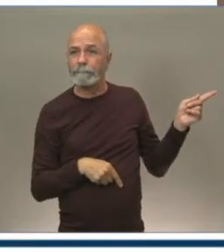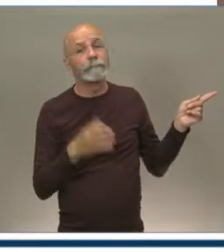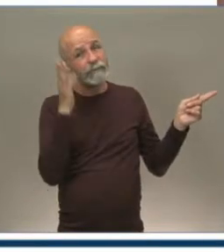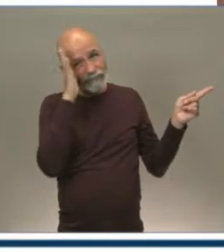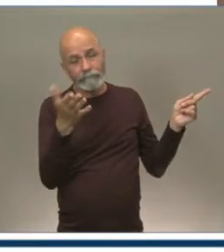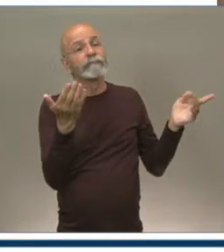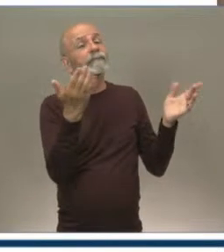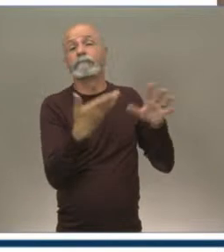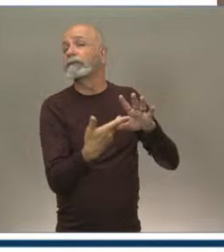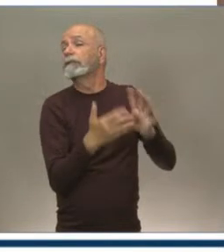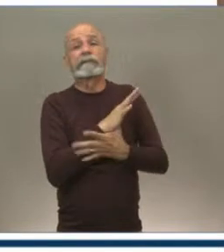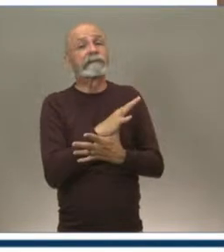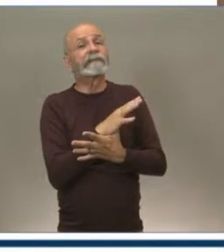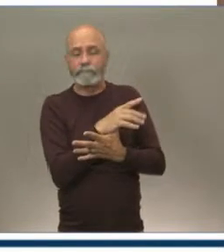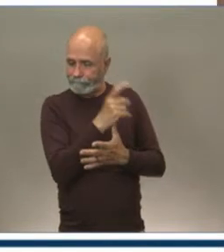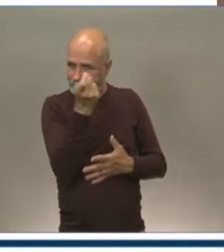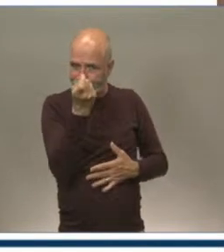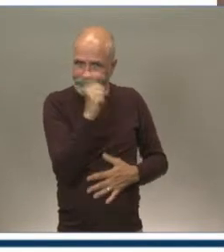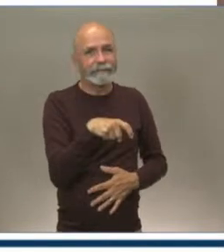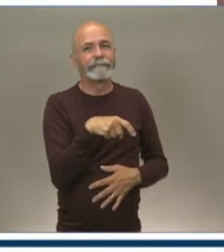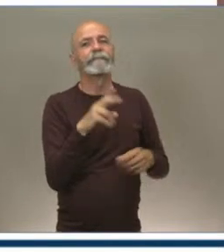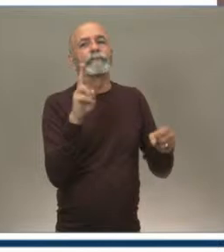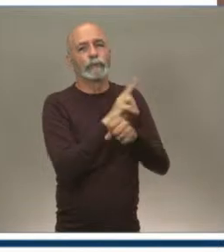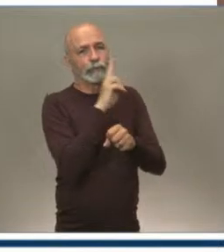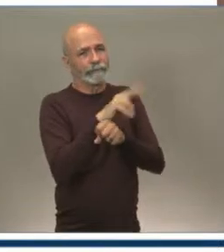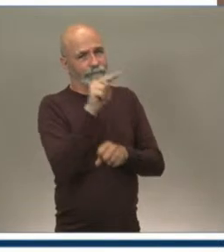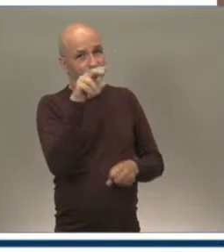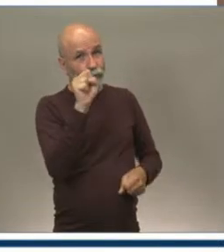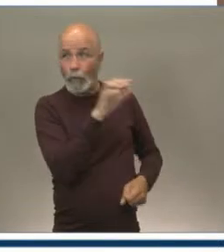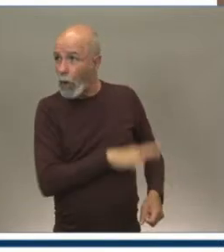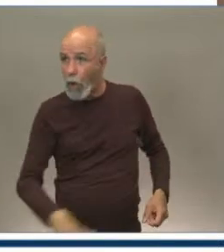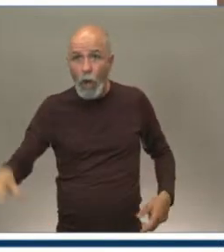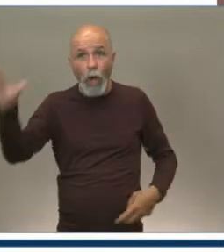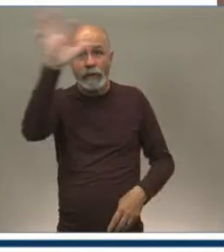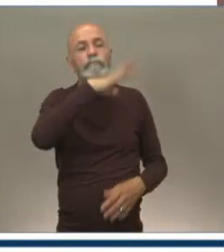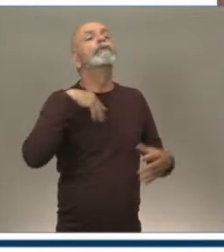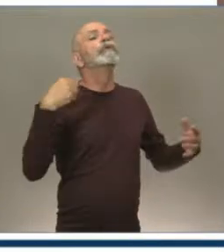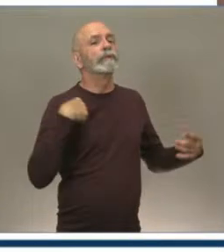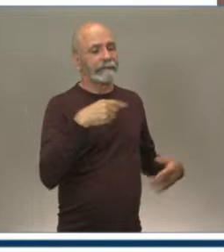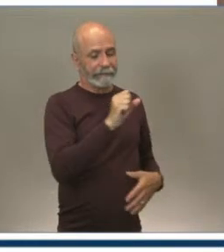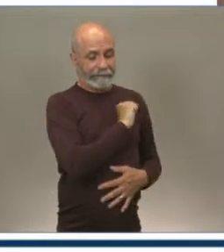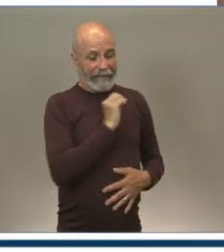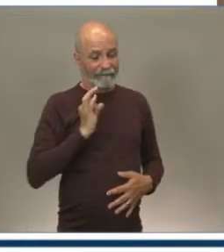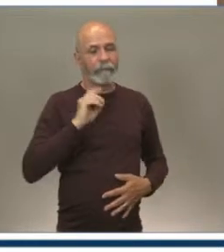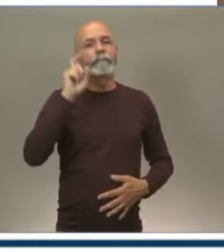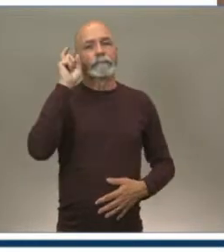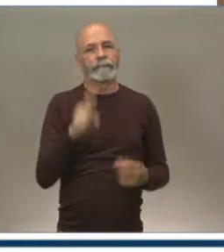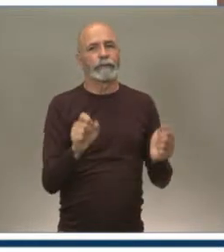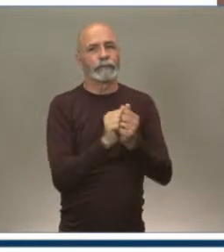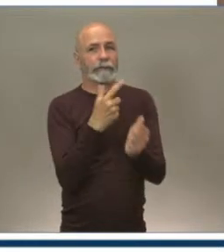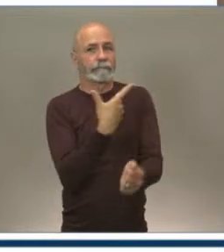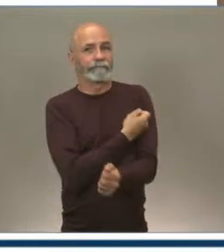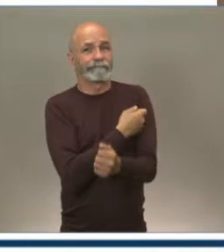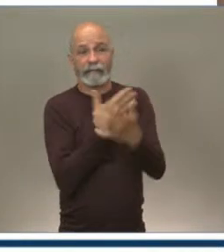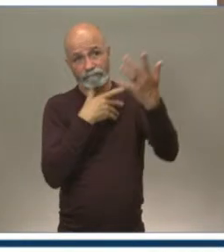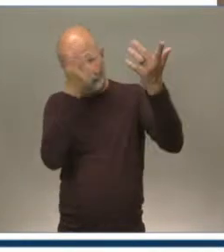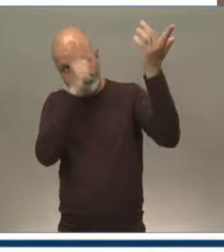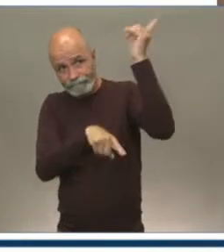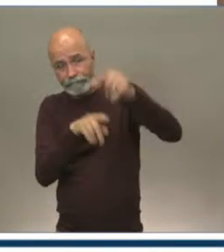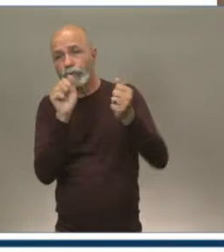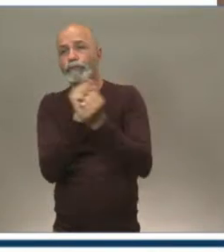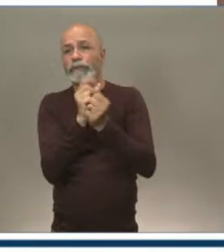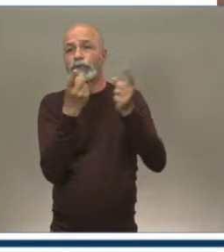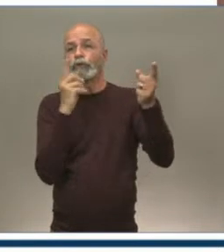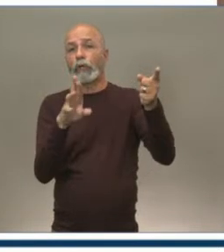for the province. And I would just kind of reiterate Dr. Strang's point, which is the most important thing that we can do as